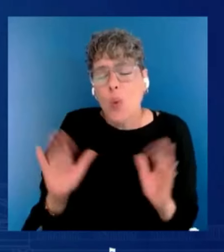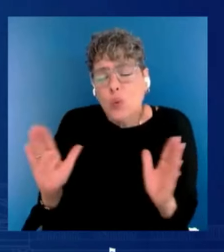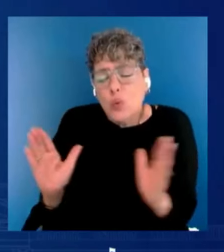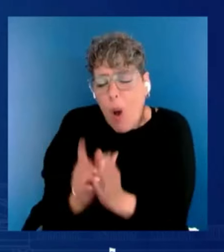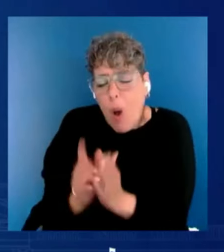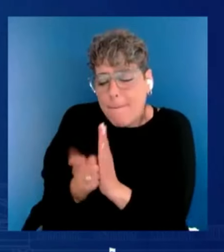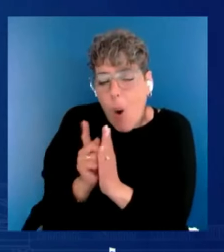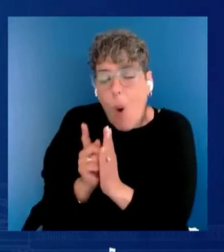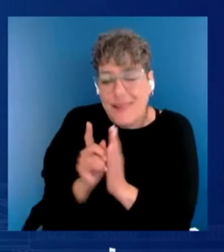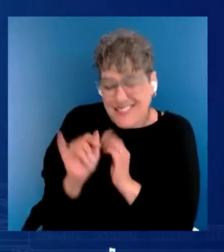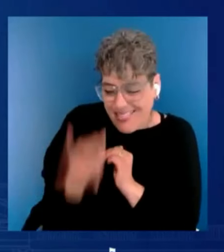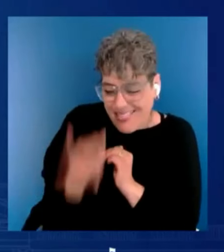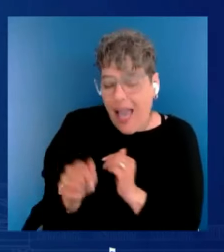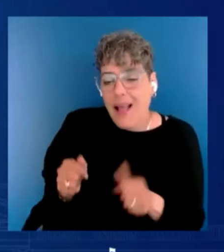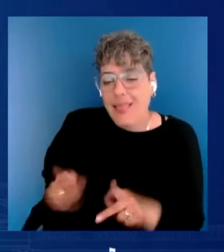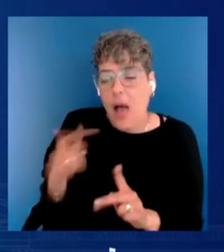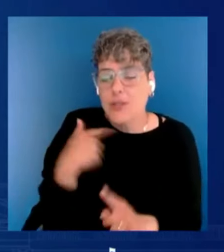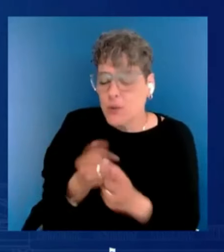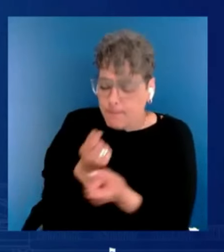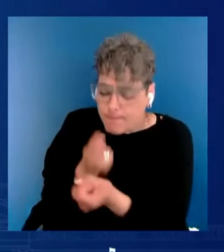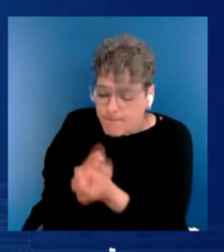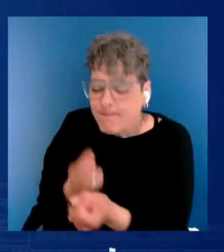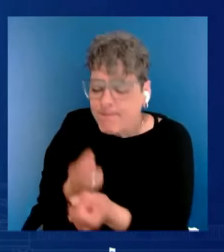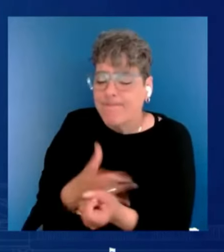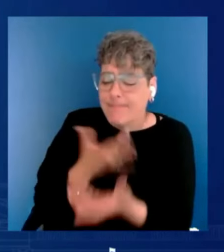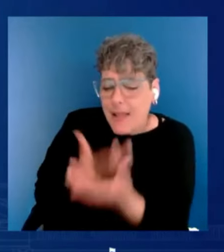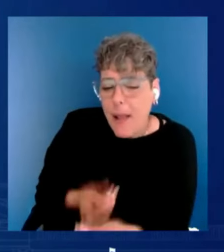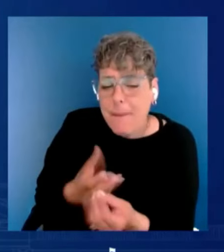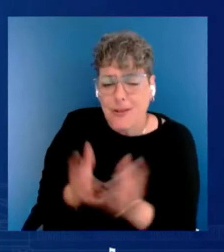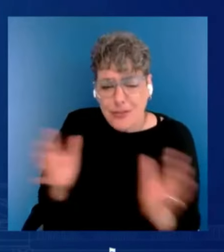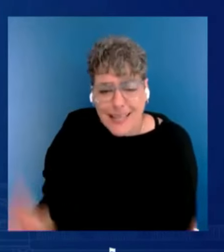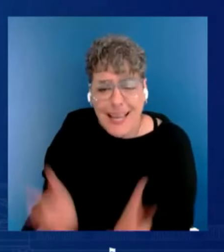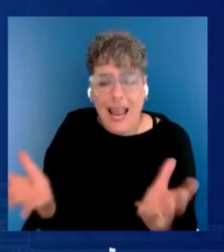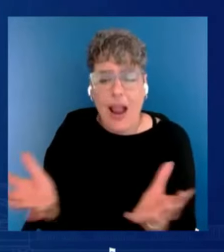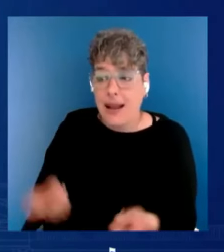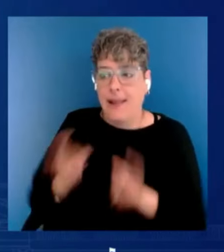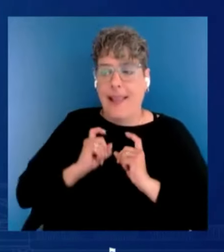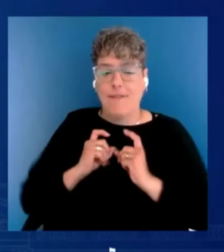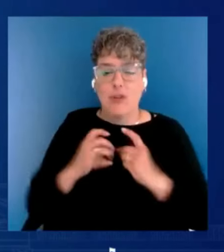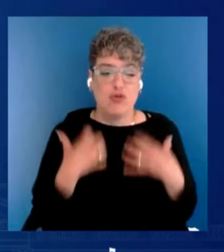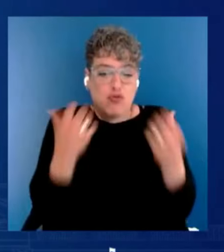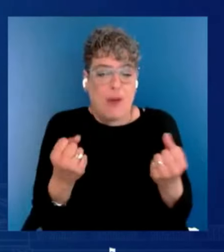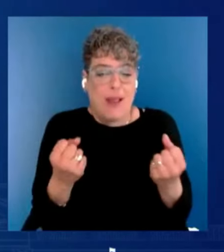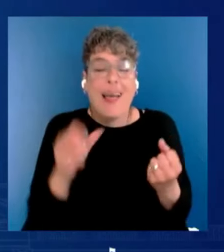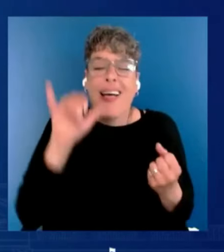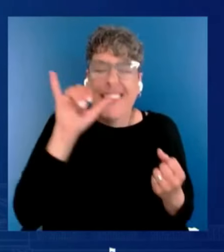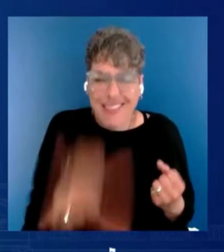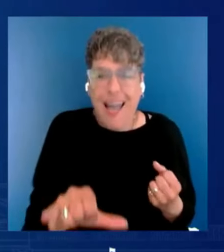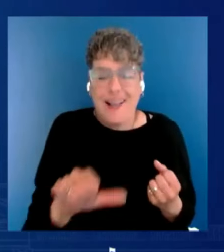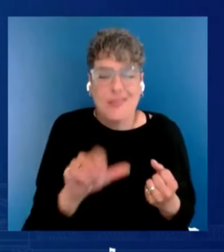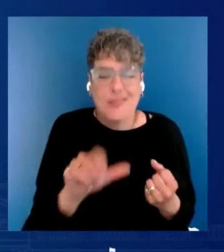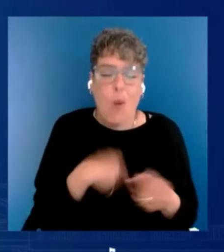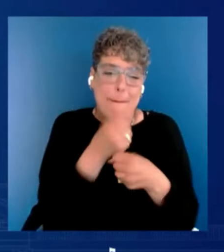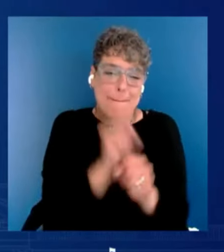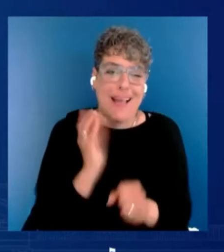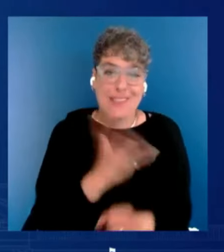the dream that our parents came here for, and grandparents and ancestors, possible. I finally just want to say that as we look